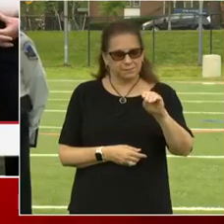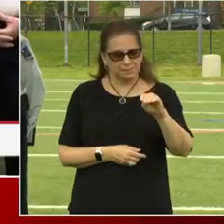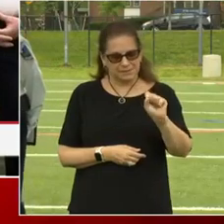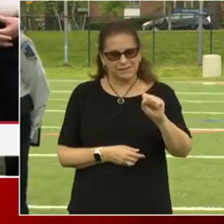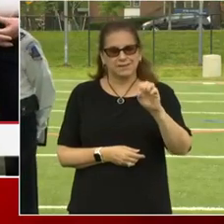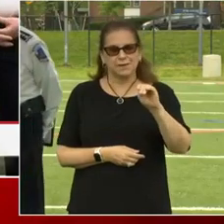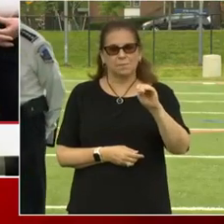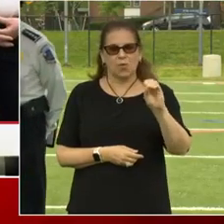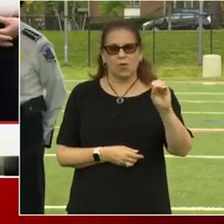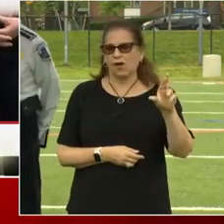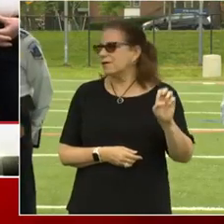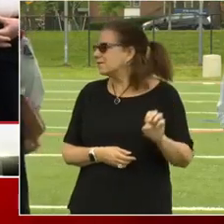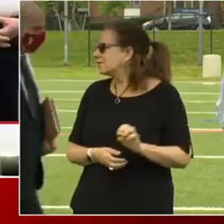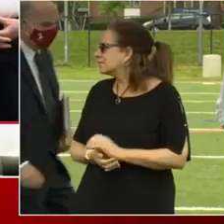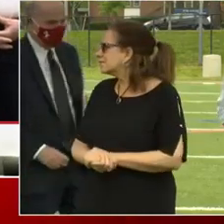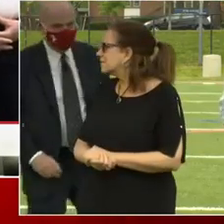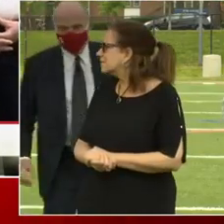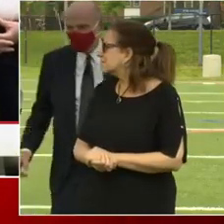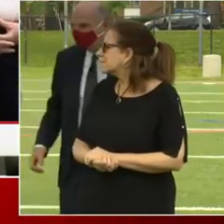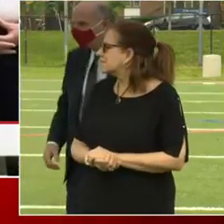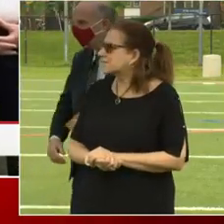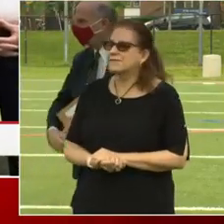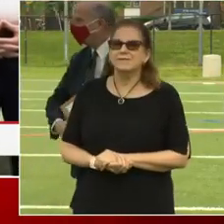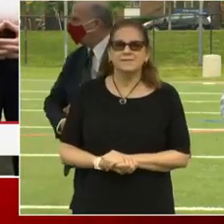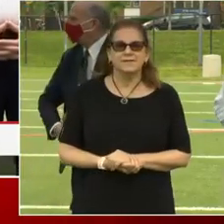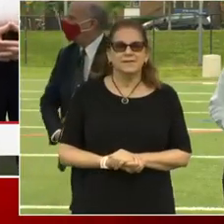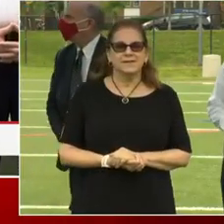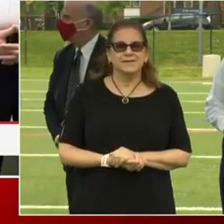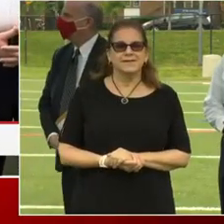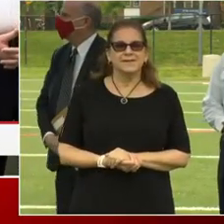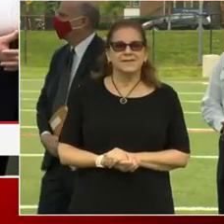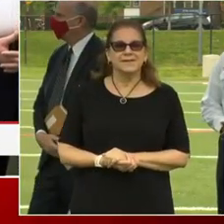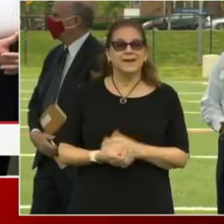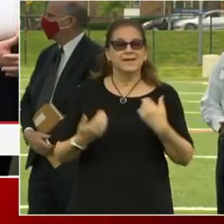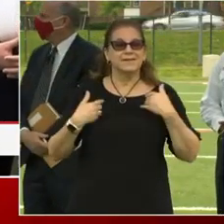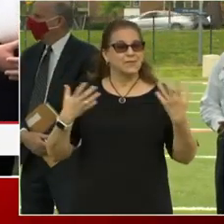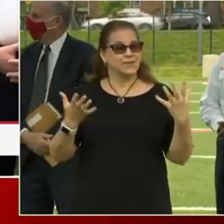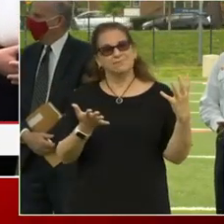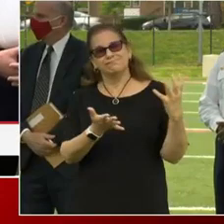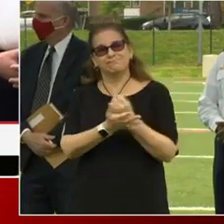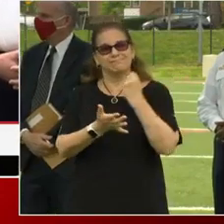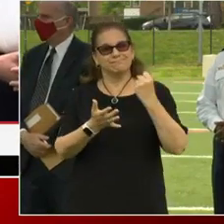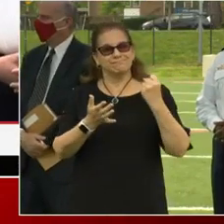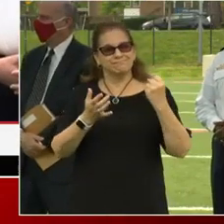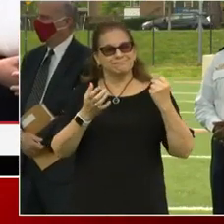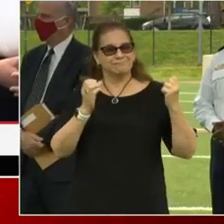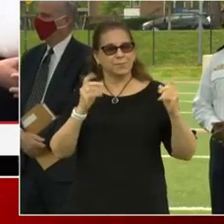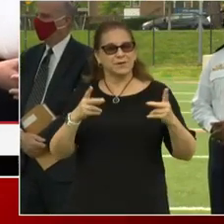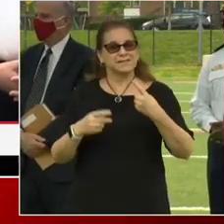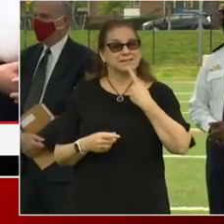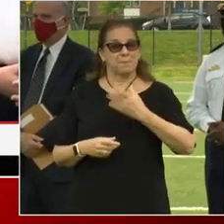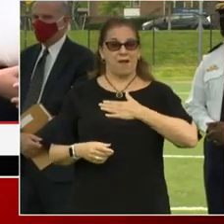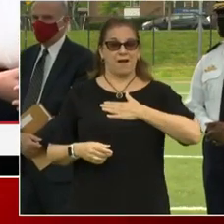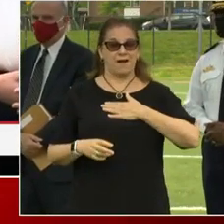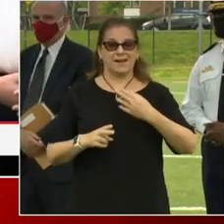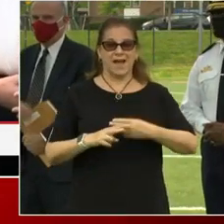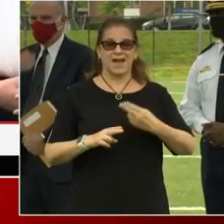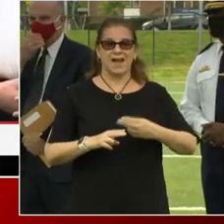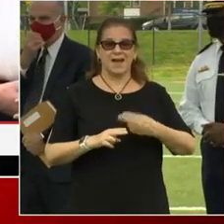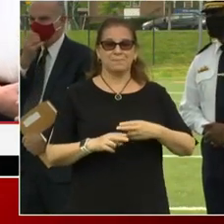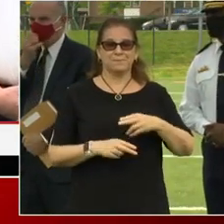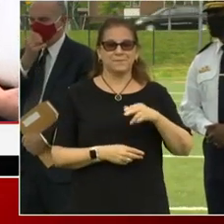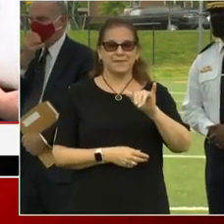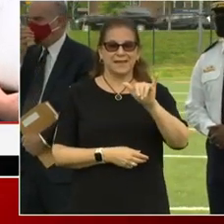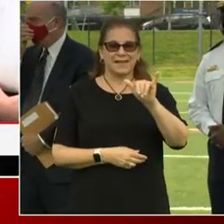Good morning, everyone. Good morning. I just want to take this opportunity to say that my name is Sidel Moore, and I'm the chairperson